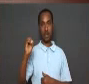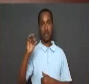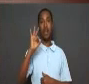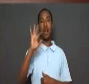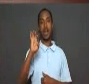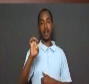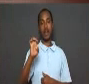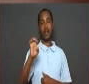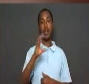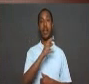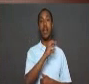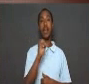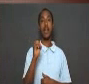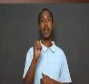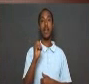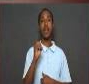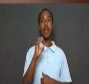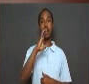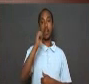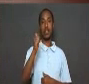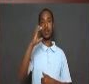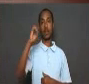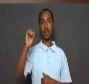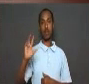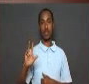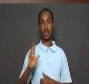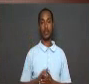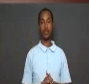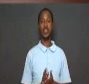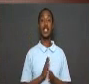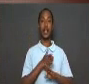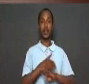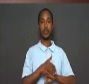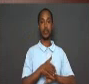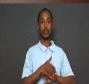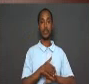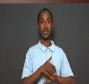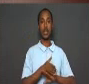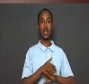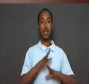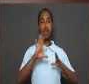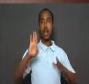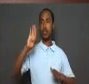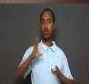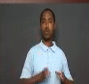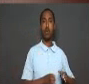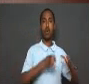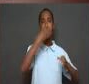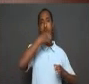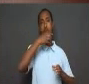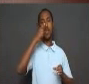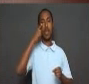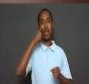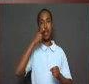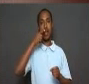iron, and limestone. Then, a blast of hot air and burning